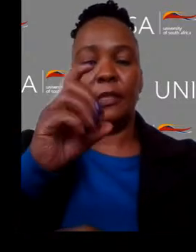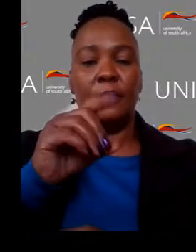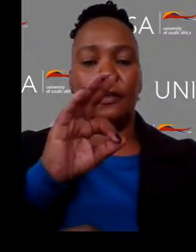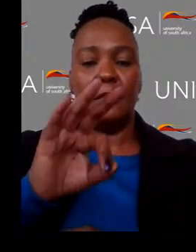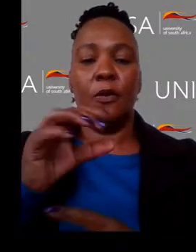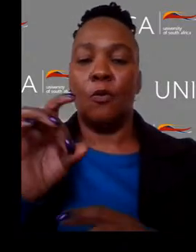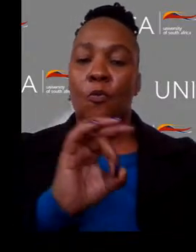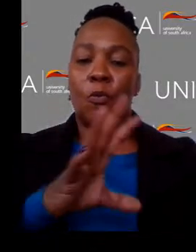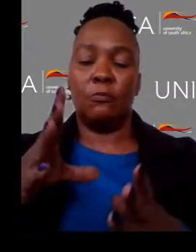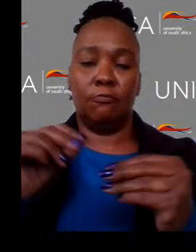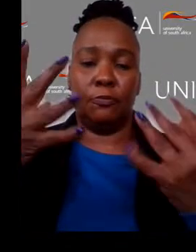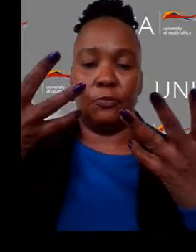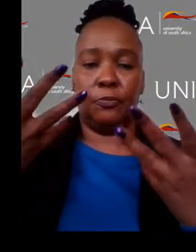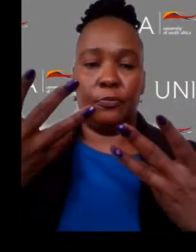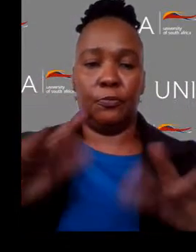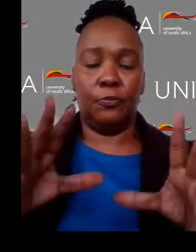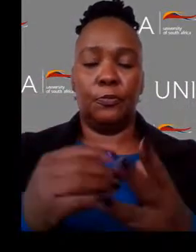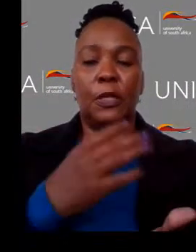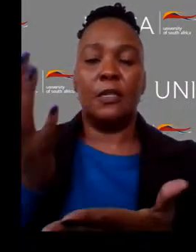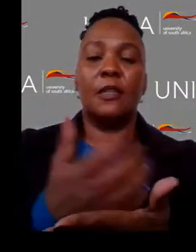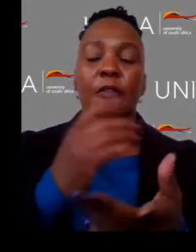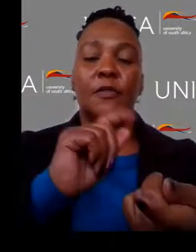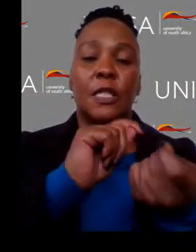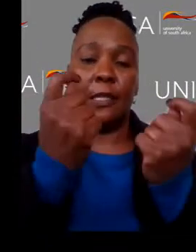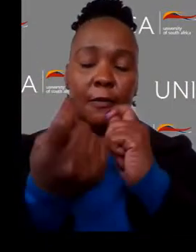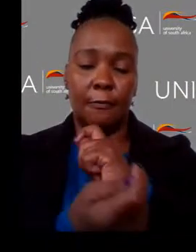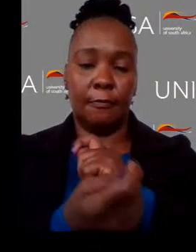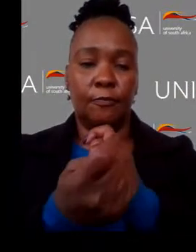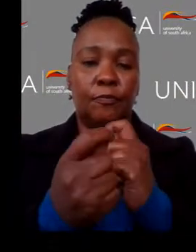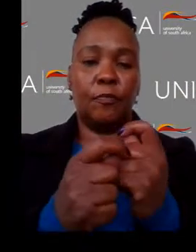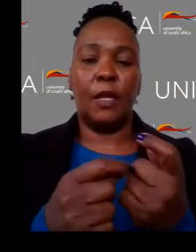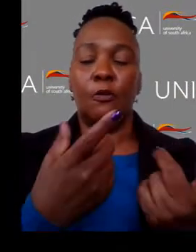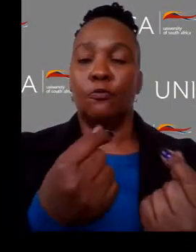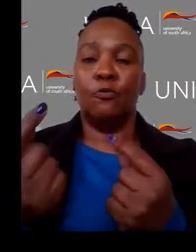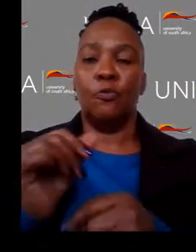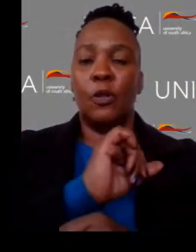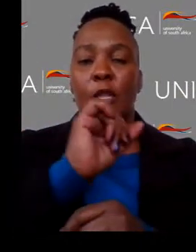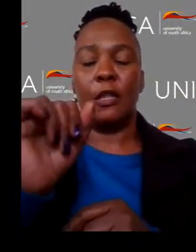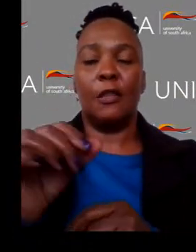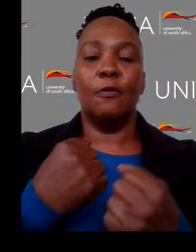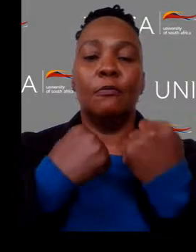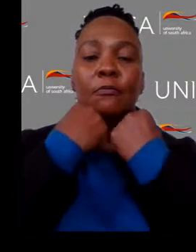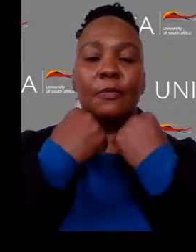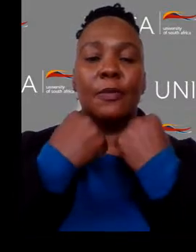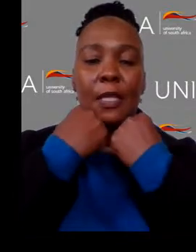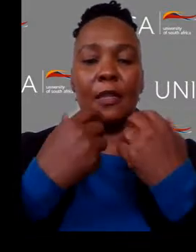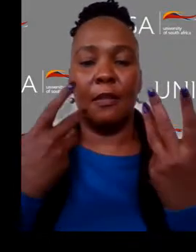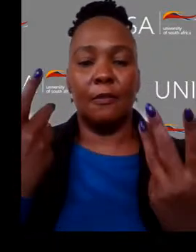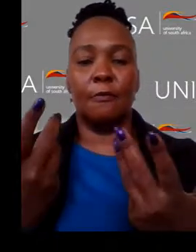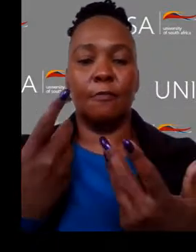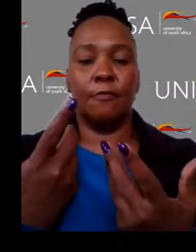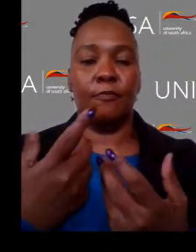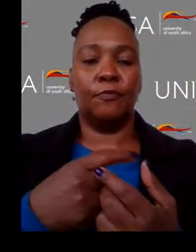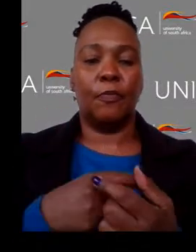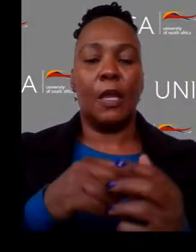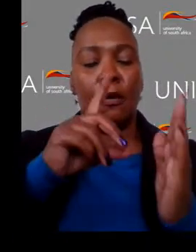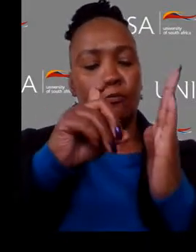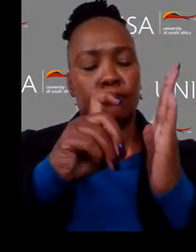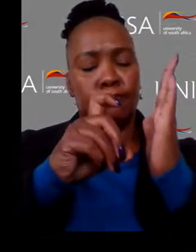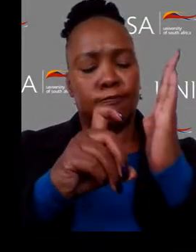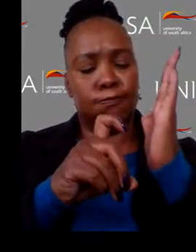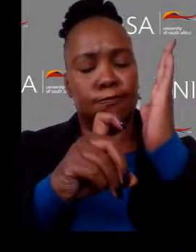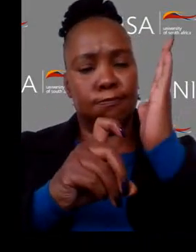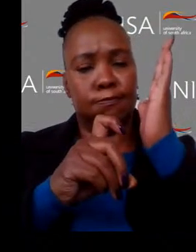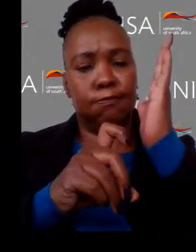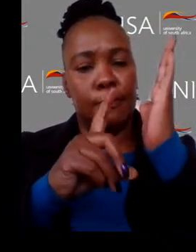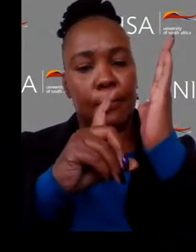your document, you just click on Save Changes, as you did with your assignments. But I do recommend scroll down and click on the